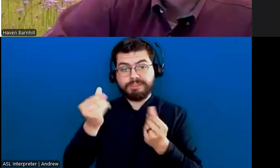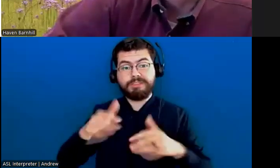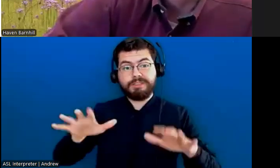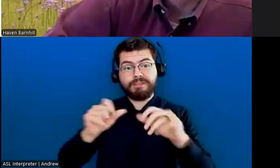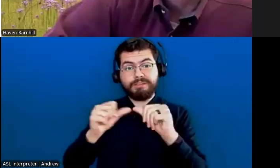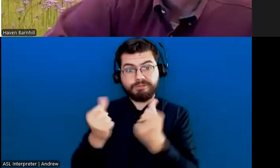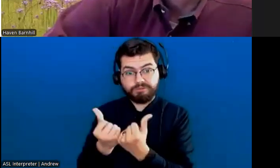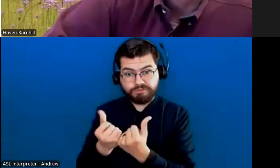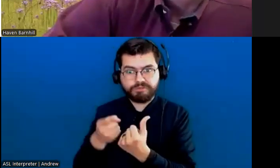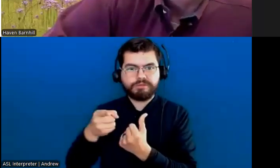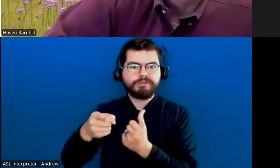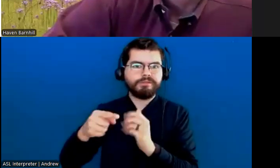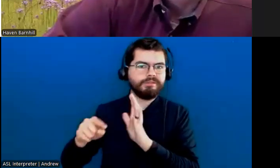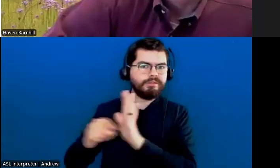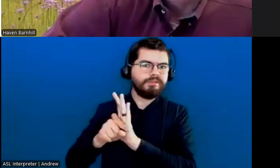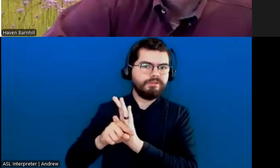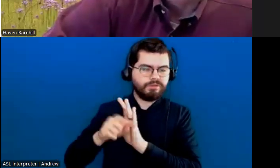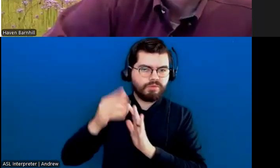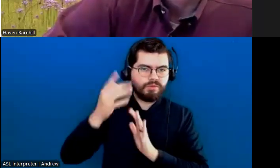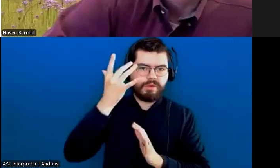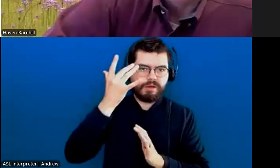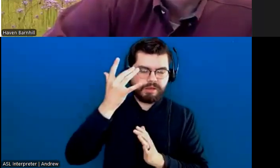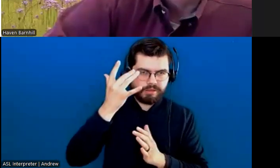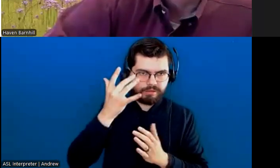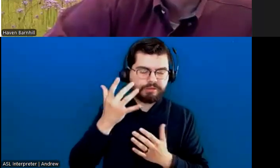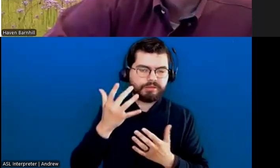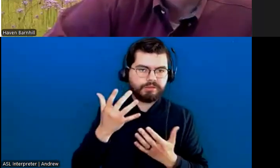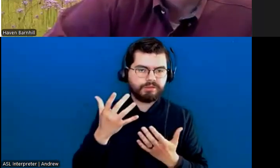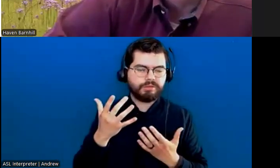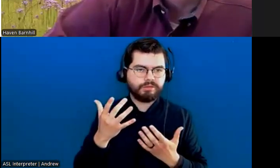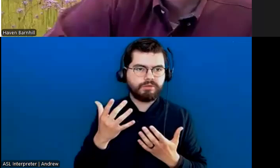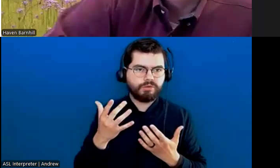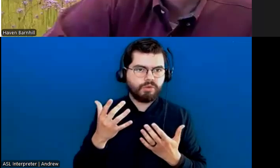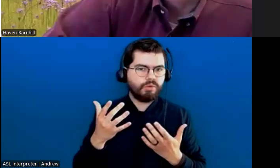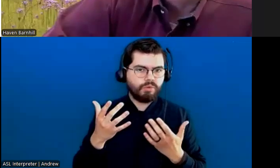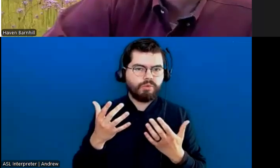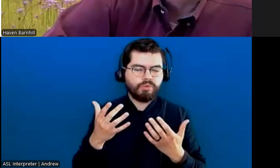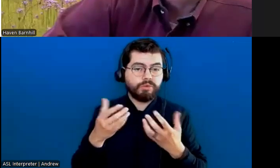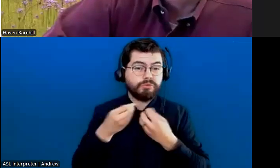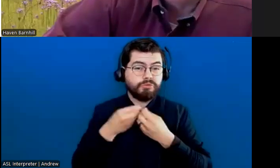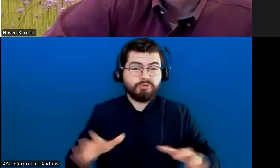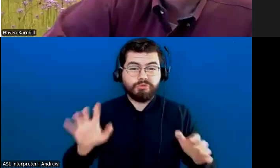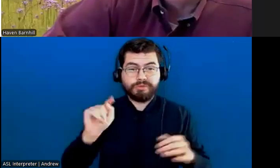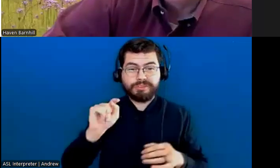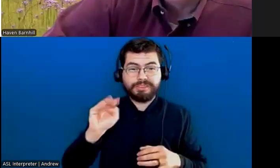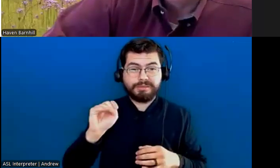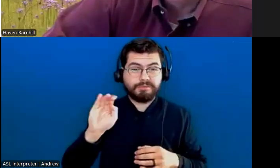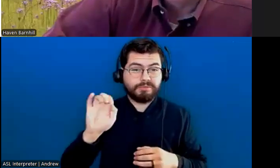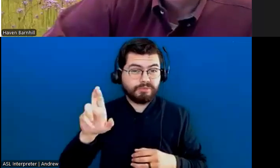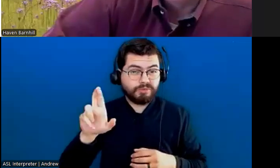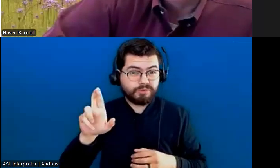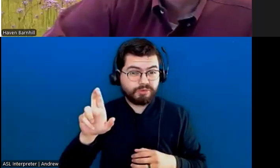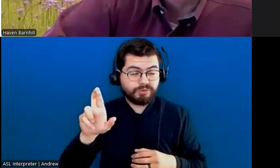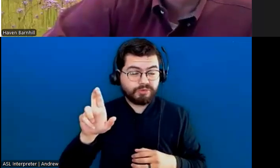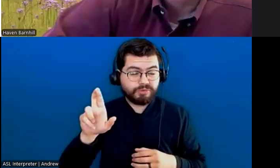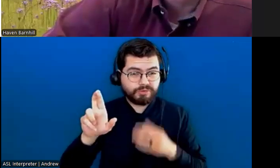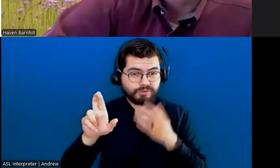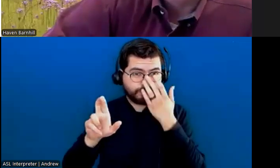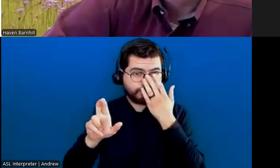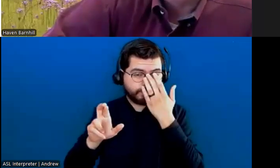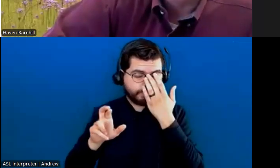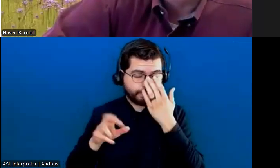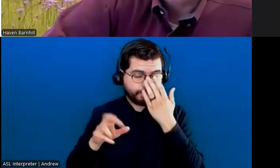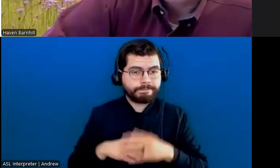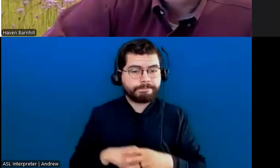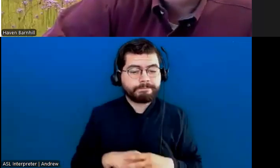commodity. It's tough pill to swallow to just totally lose it, but it becomes snags and coarse wooded debris on the ground, and it's